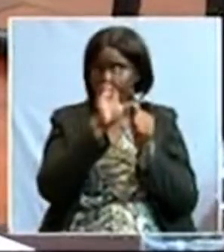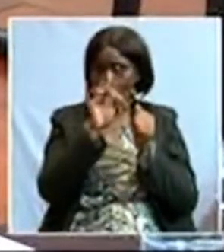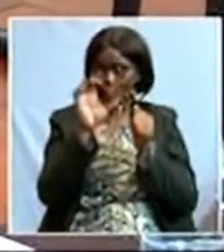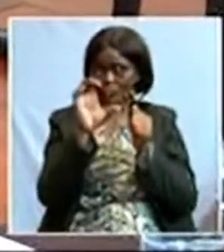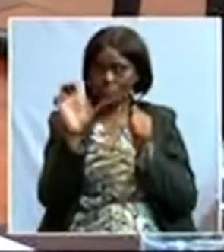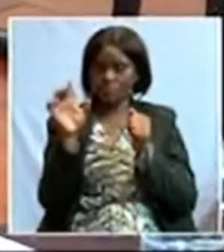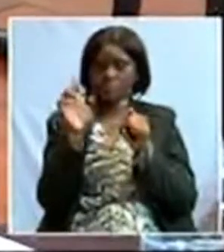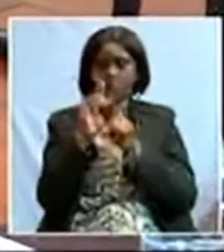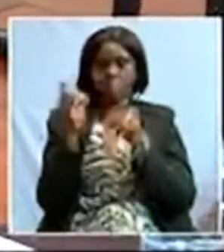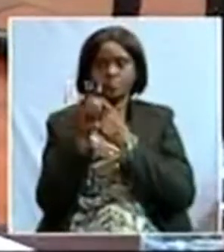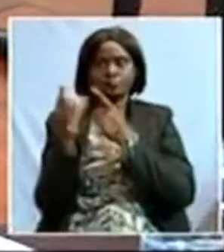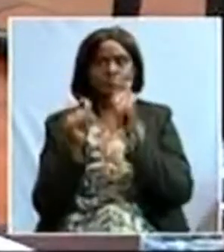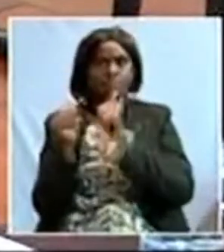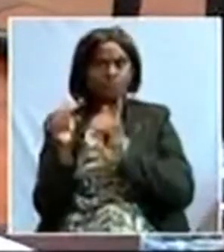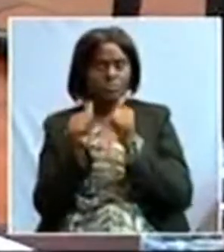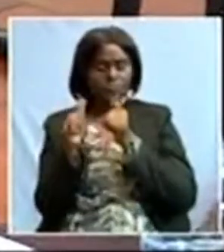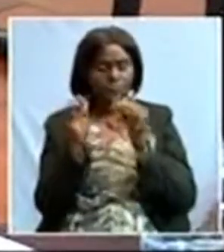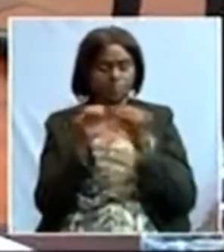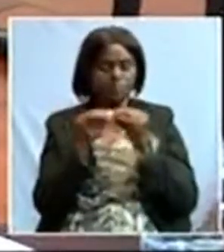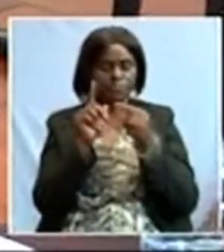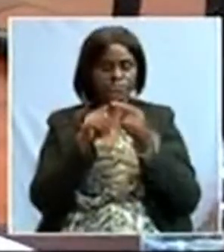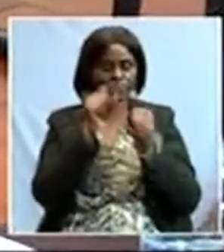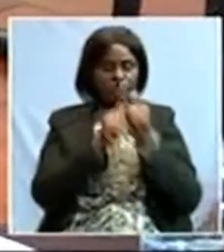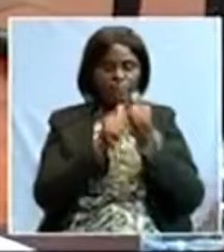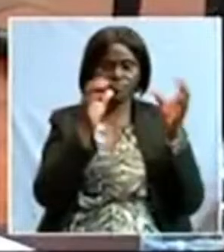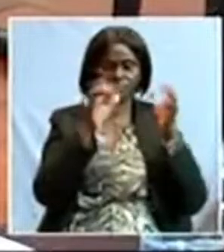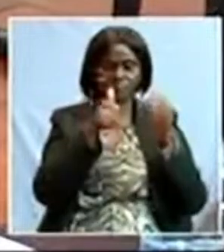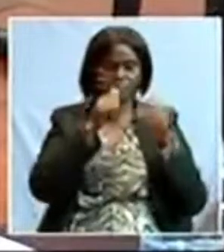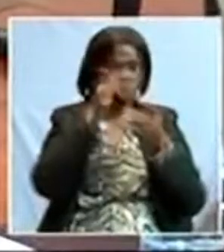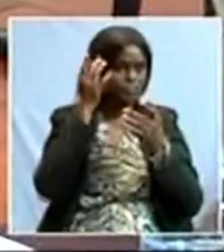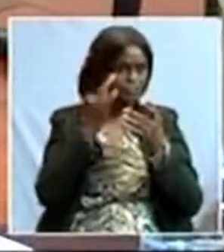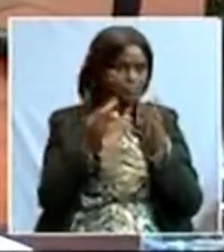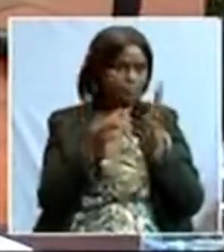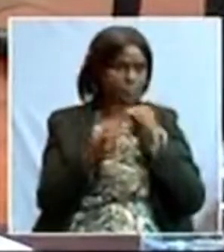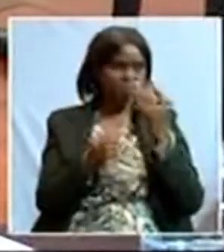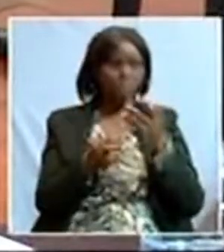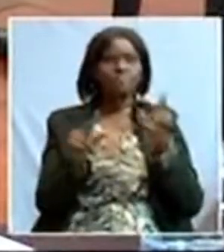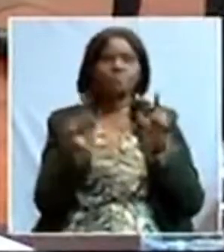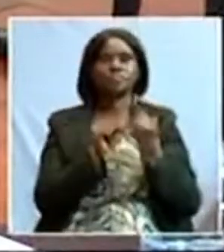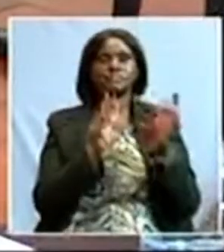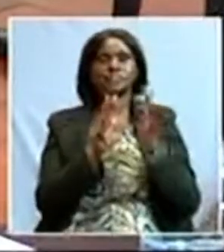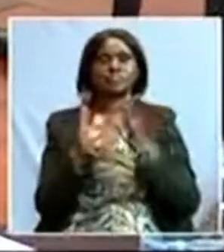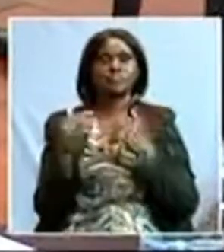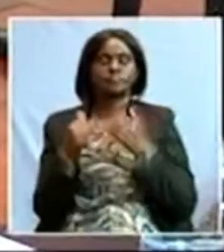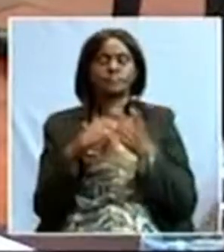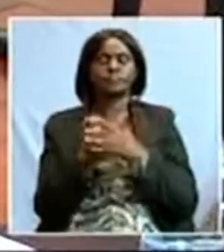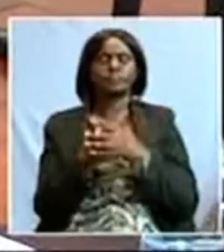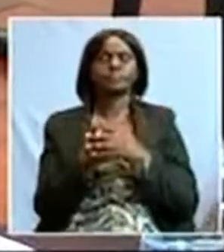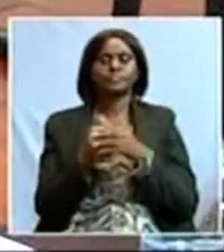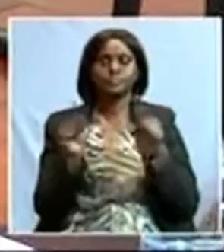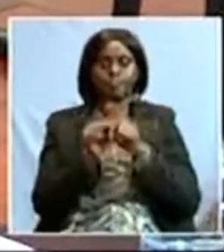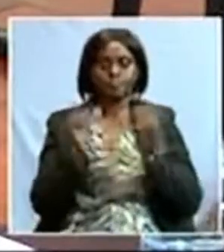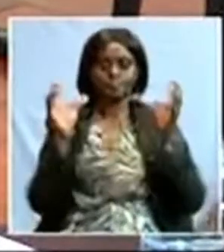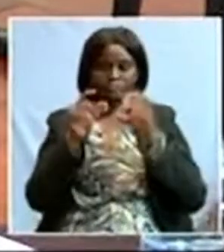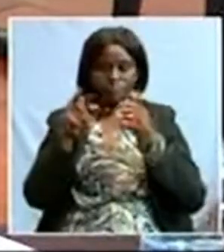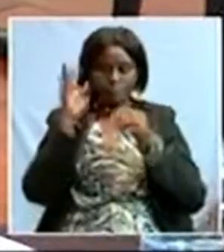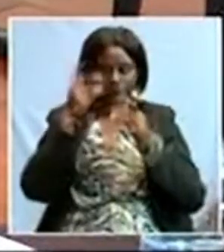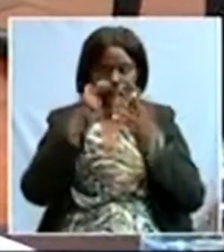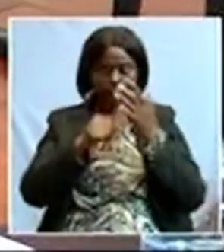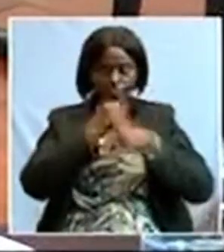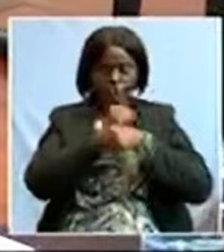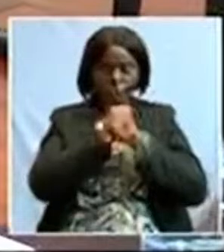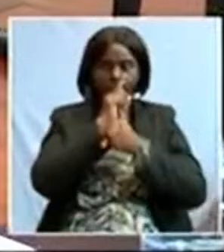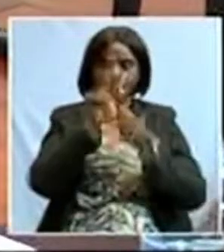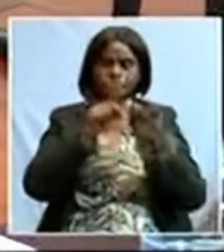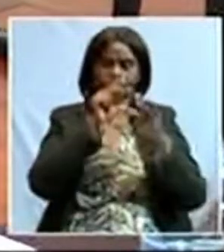facilitated by District Administration to which Council is Secretariat. Remedial measures. Council shall ensure